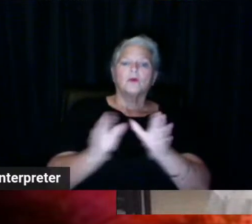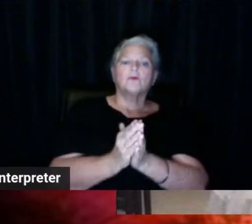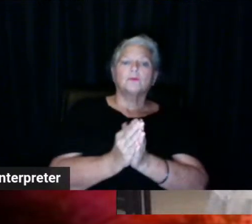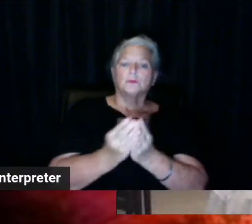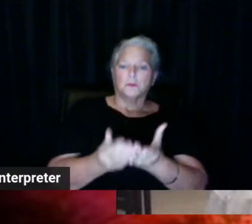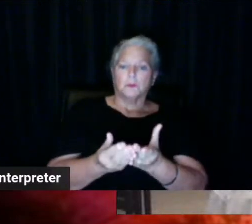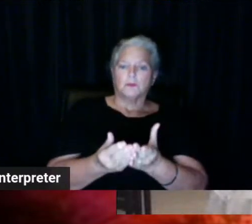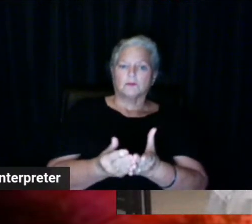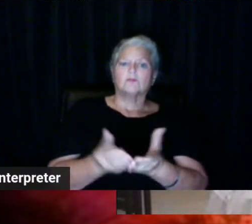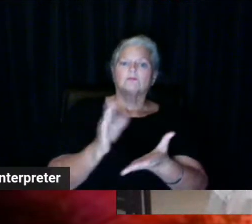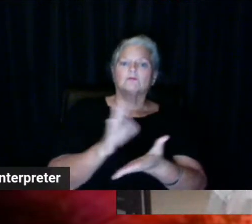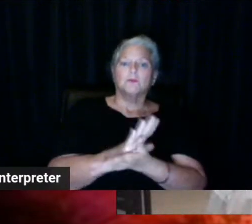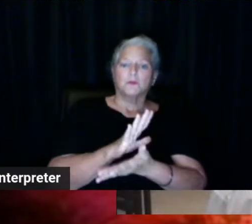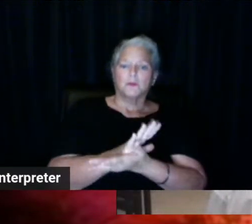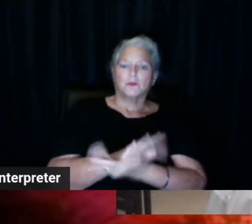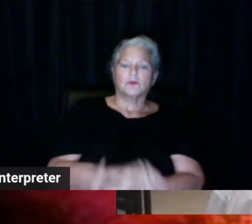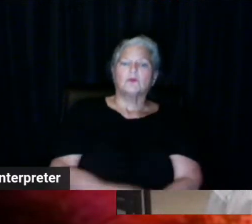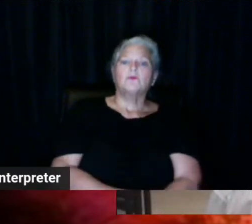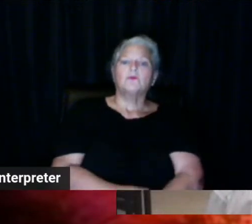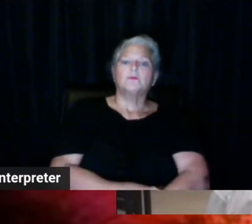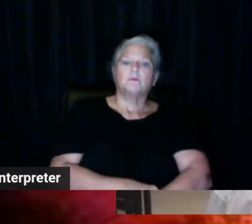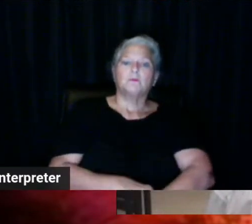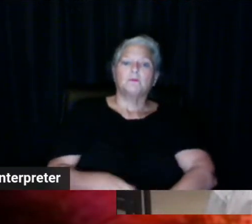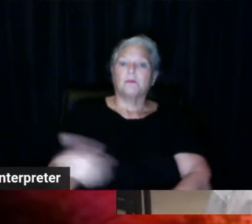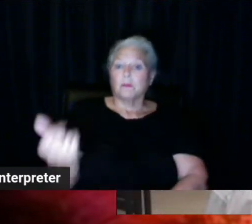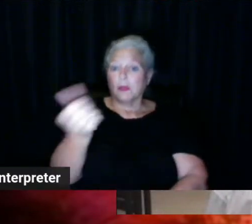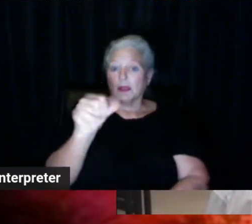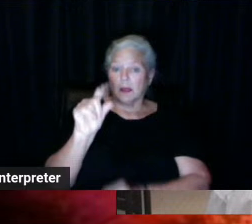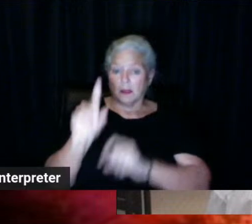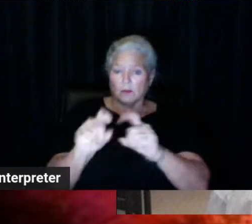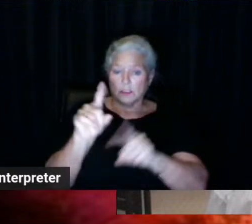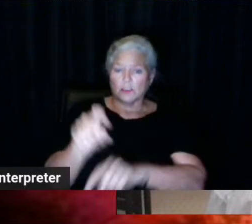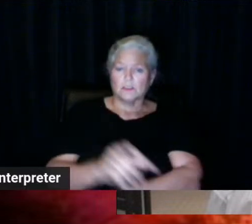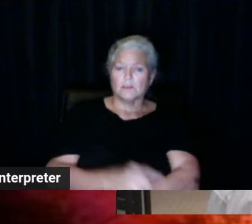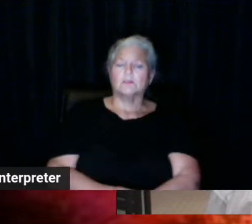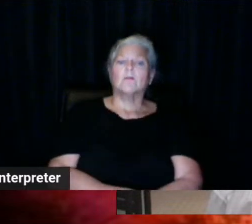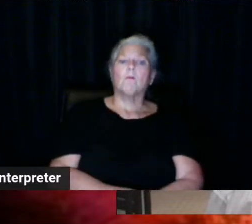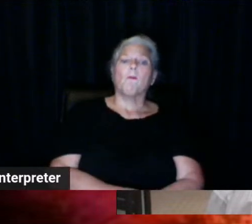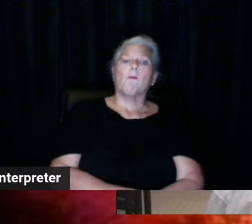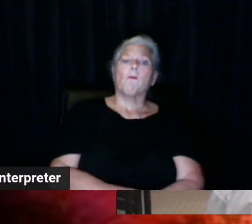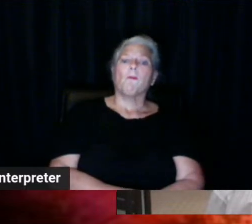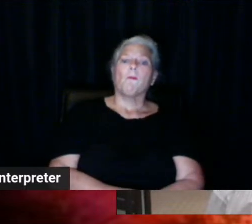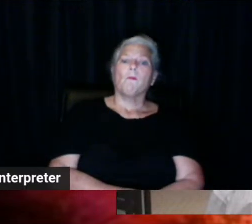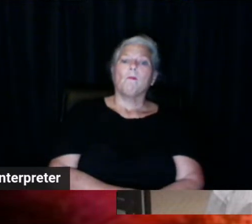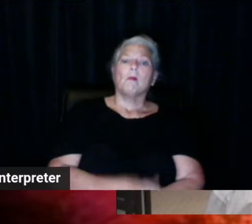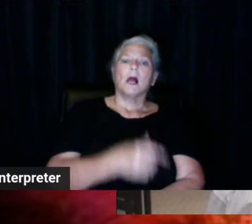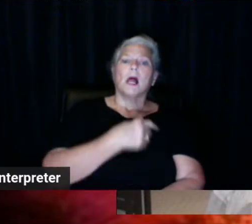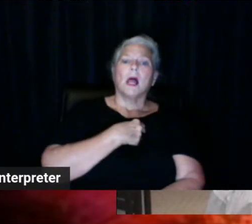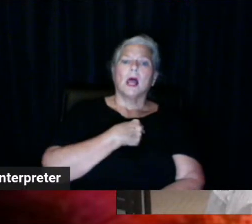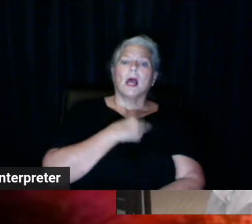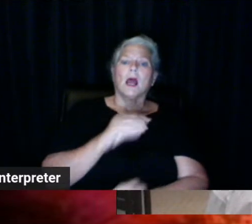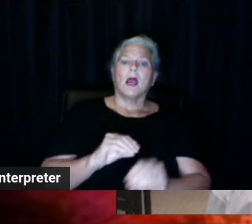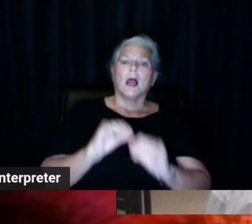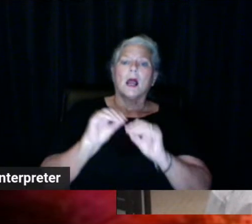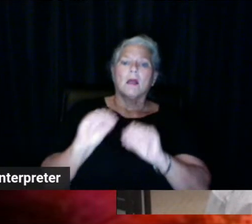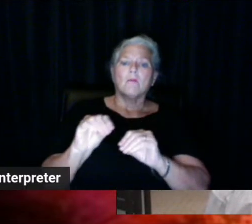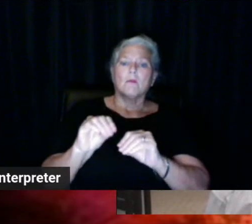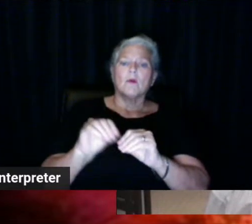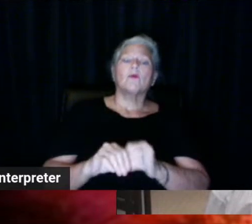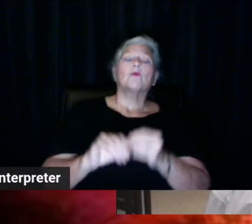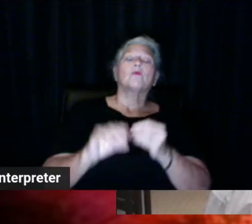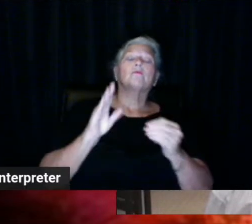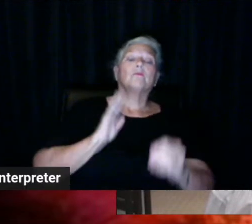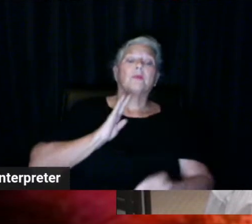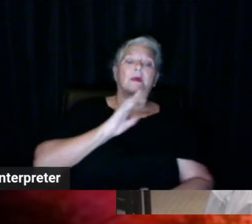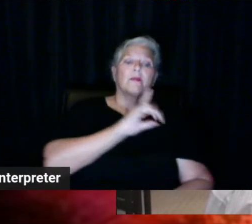Scollins or Mr. Lynch? All right, if not. All right, I move that the board support the request for